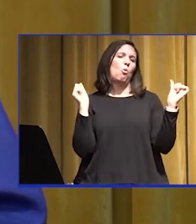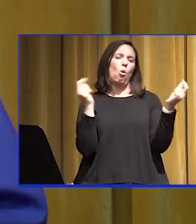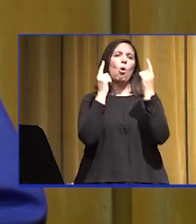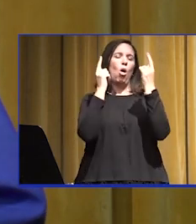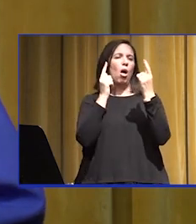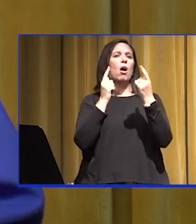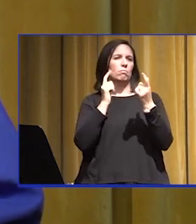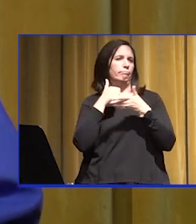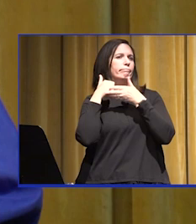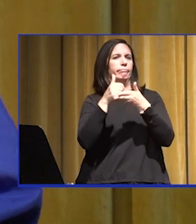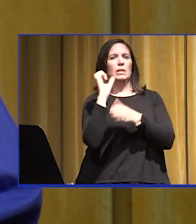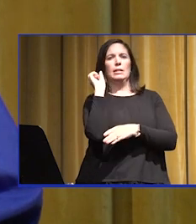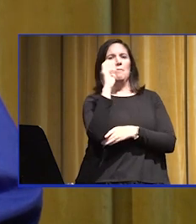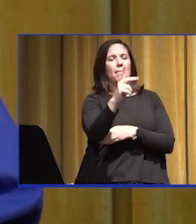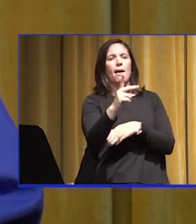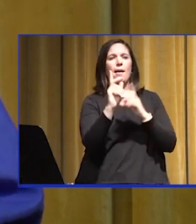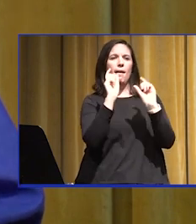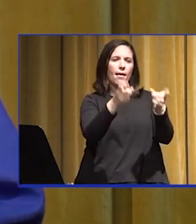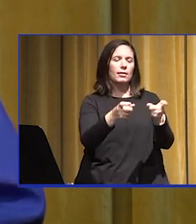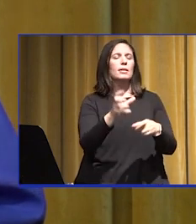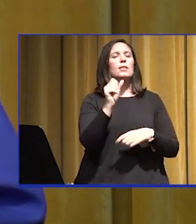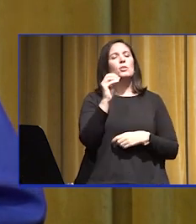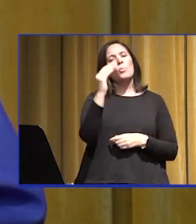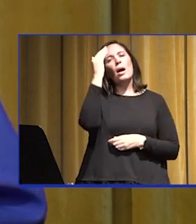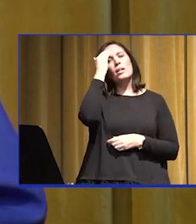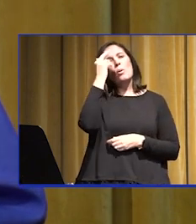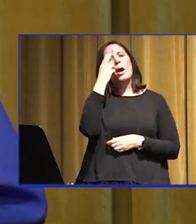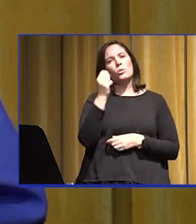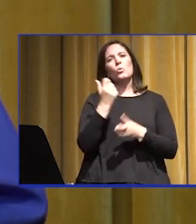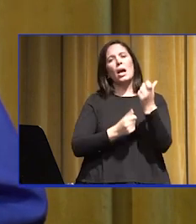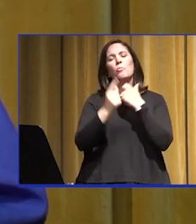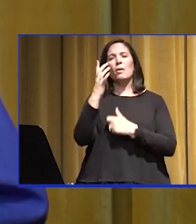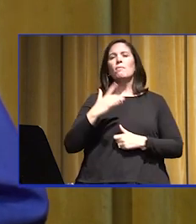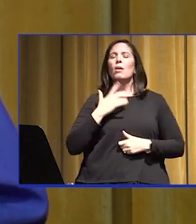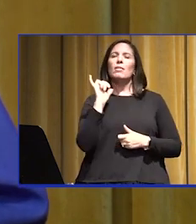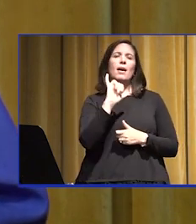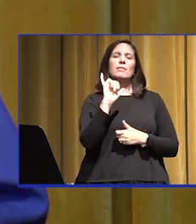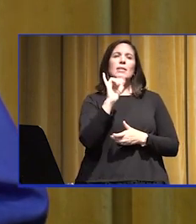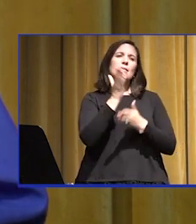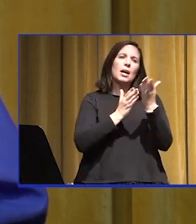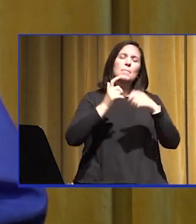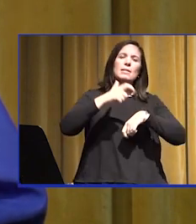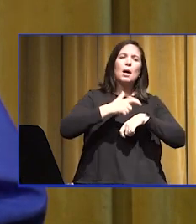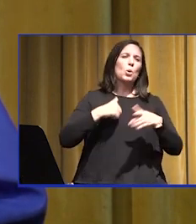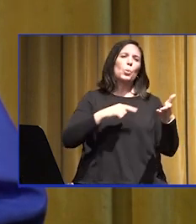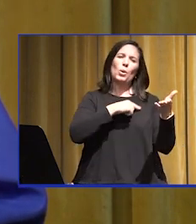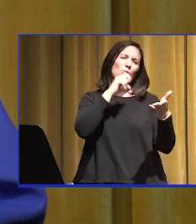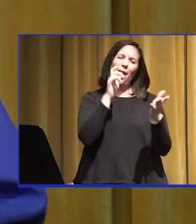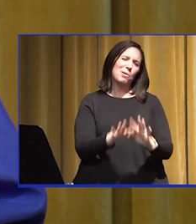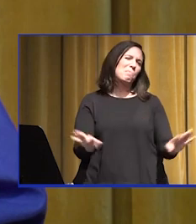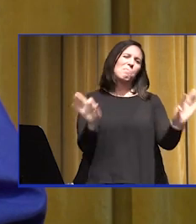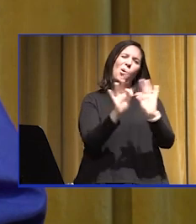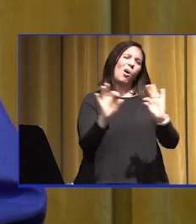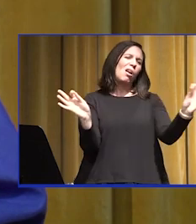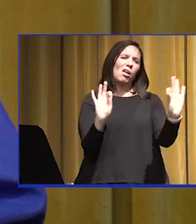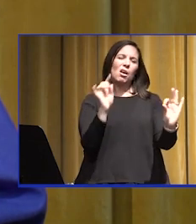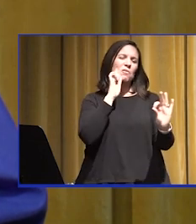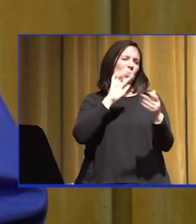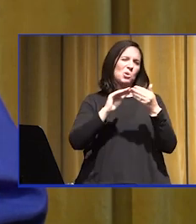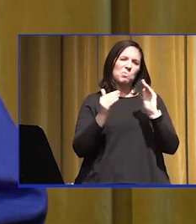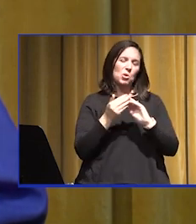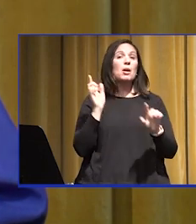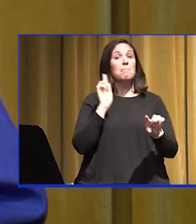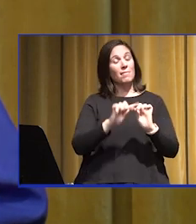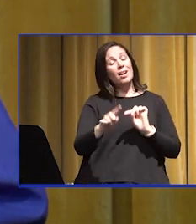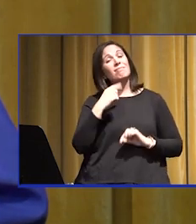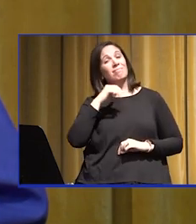contribute. I know throughout high school, many of us have felt at some point that we are not important to our communities.